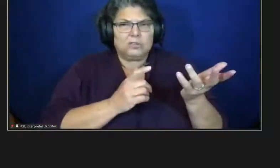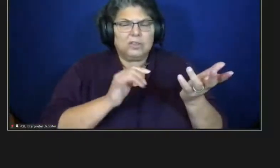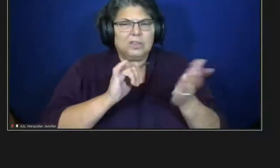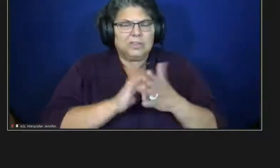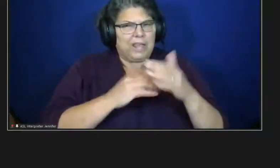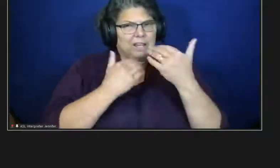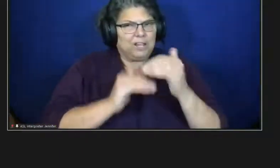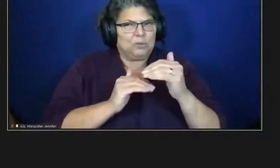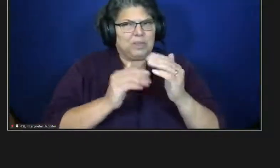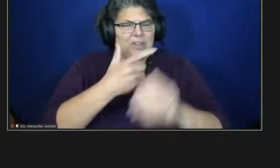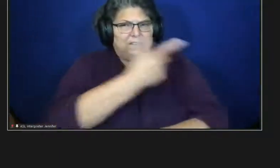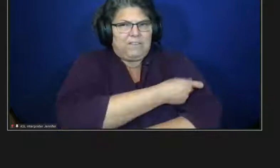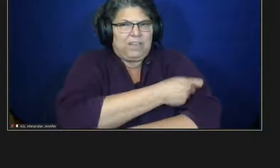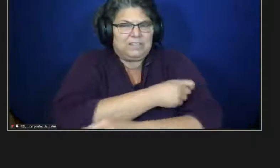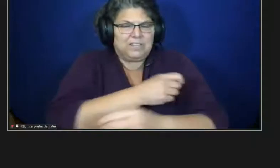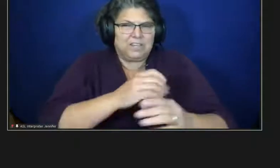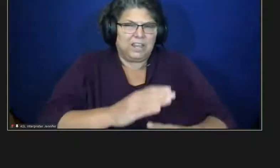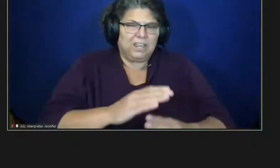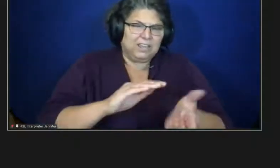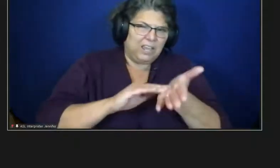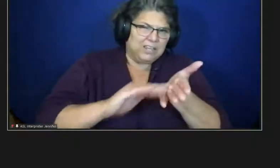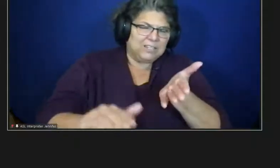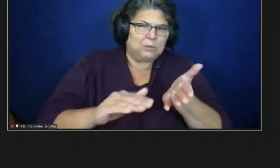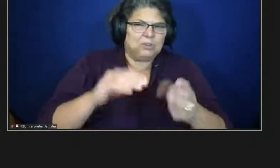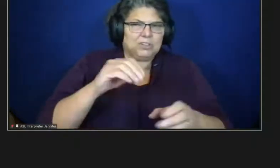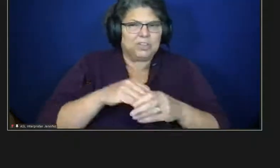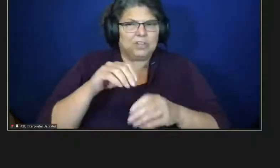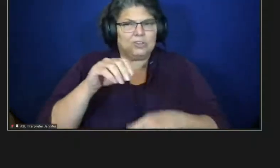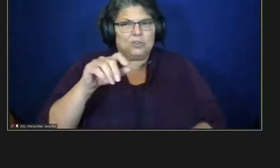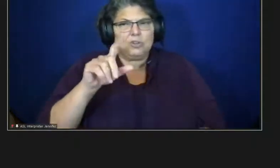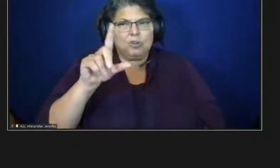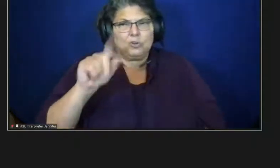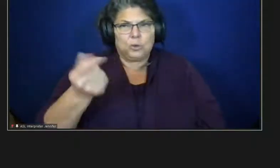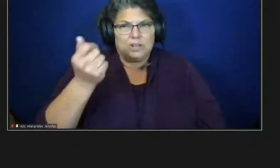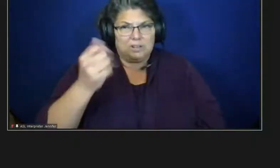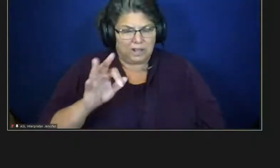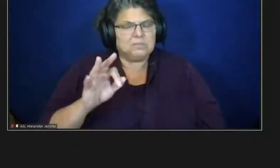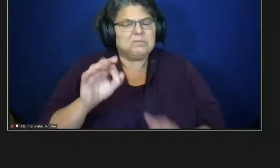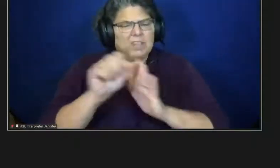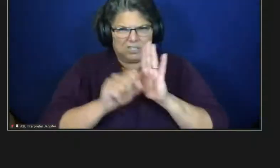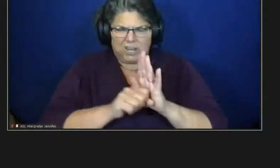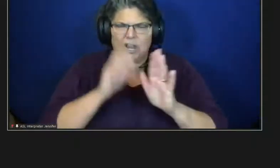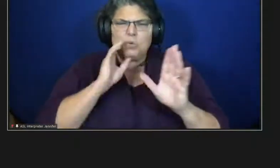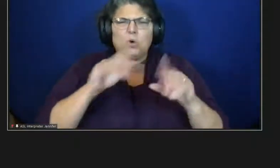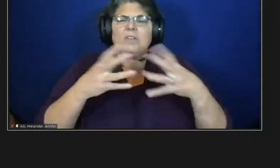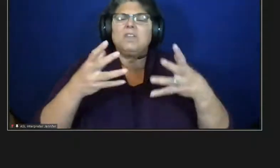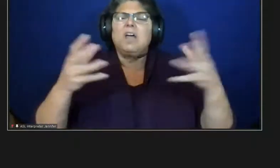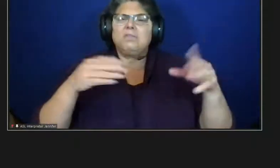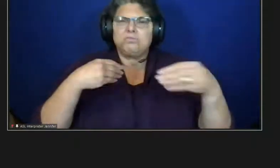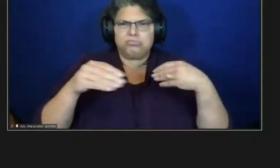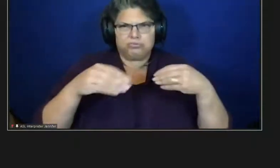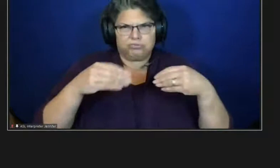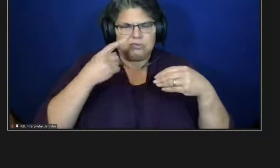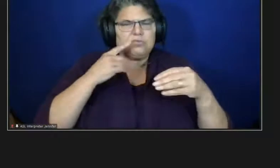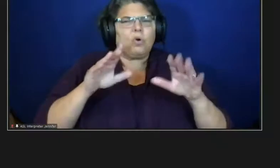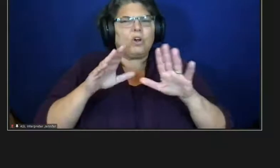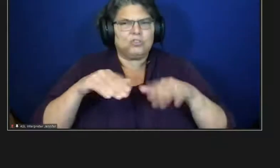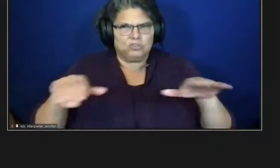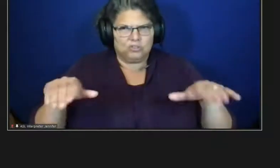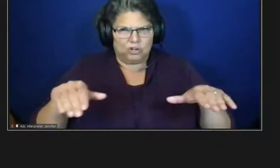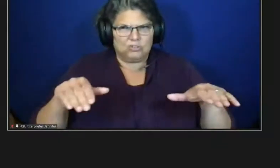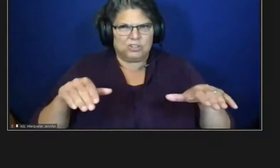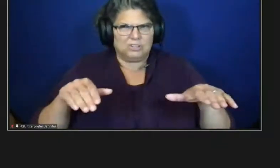in 2019, the state will provide considerable leeway to families regarding the